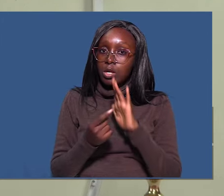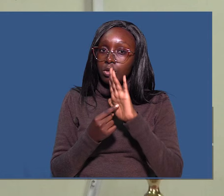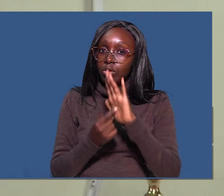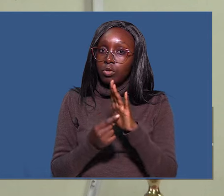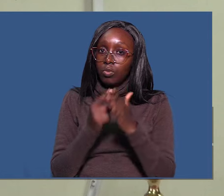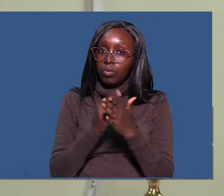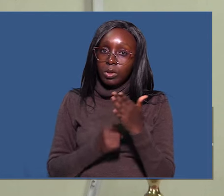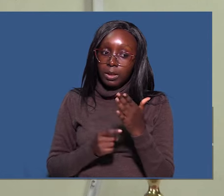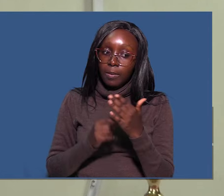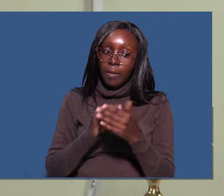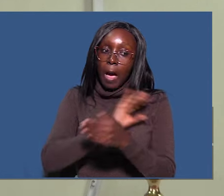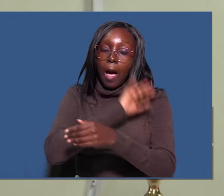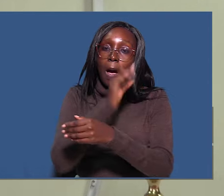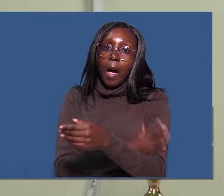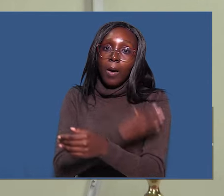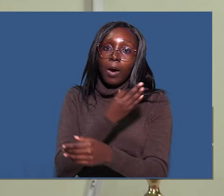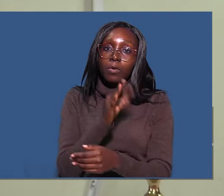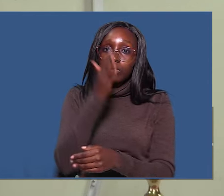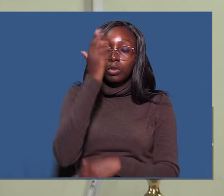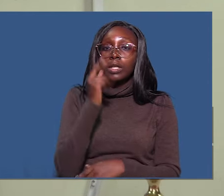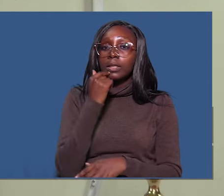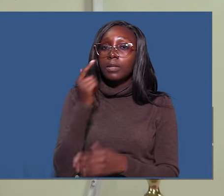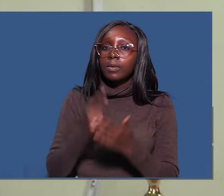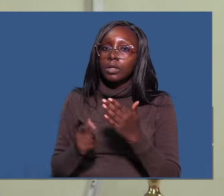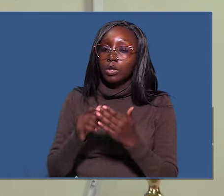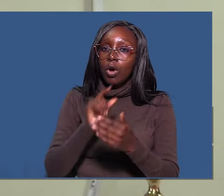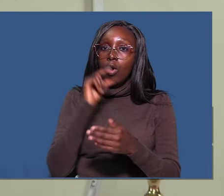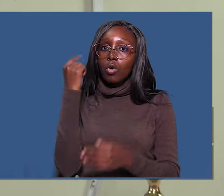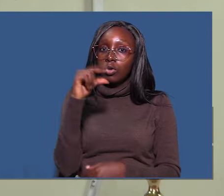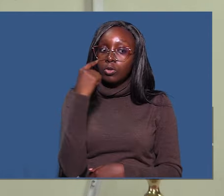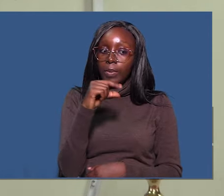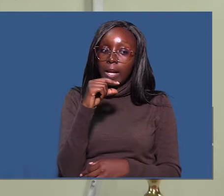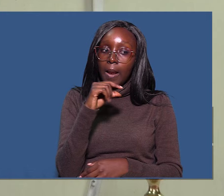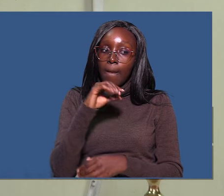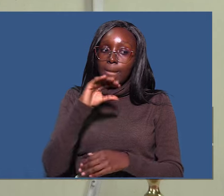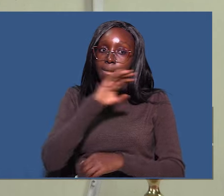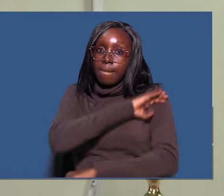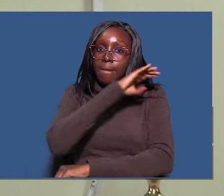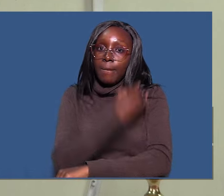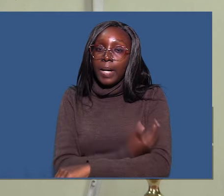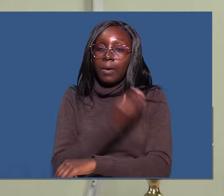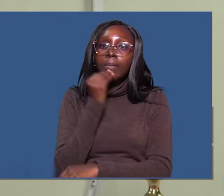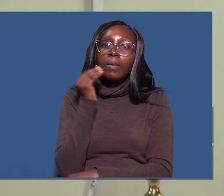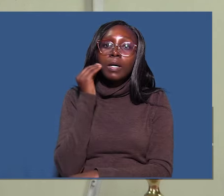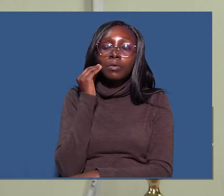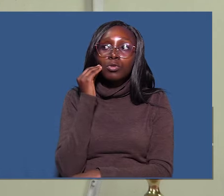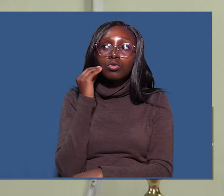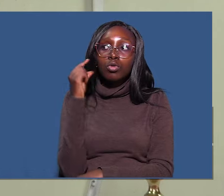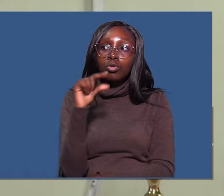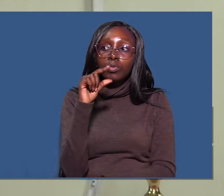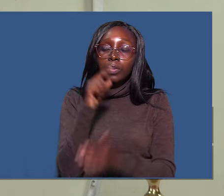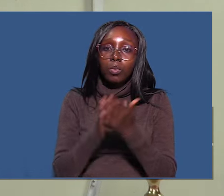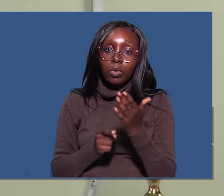it as the power of God. He says that the gospel is the powerhouse. The gospel is powerhouse. And what is gospel?